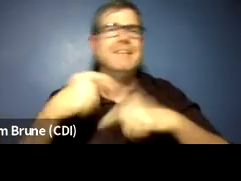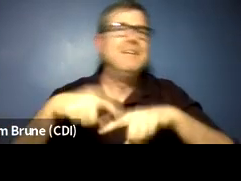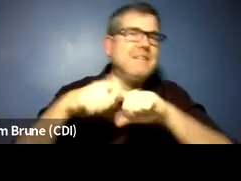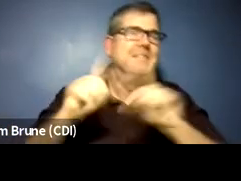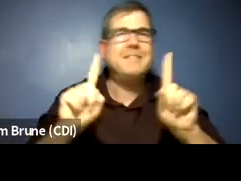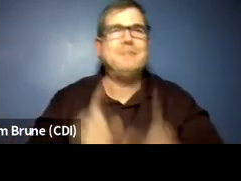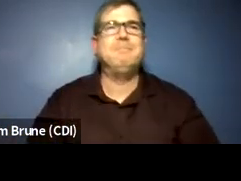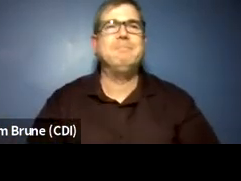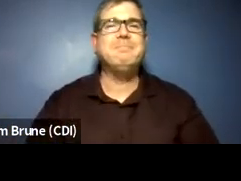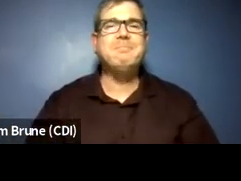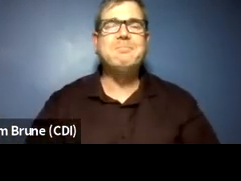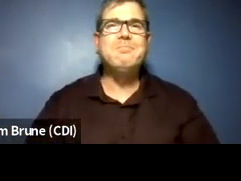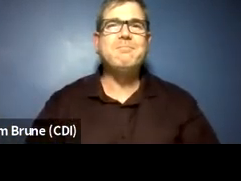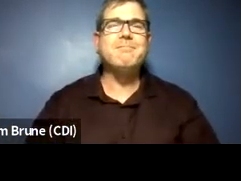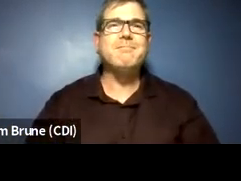How do I get my...